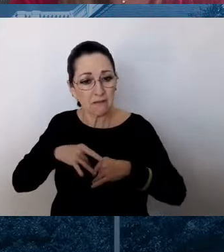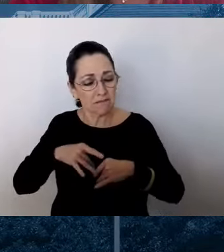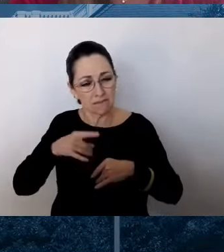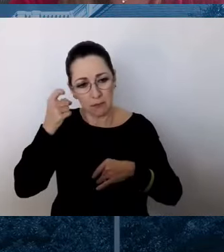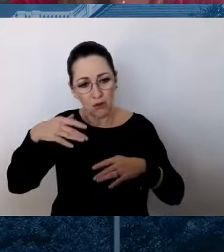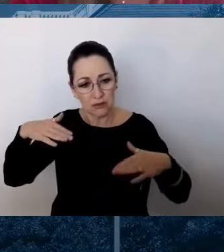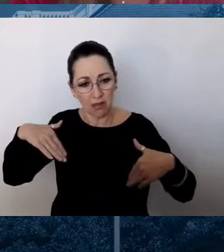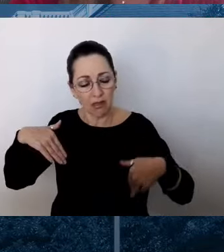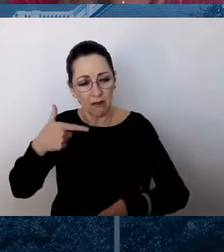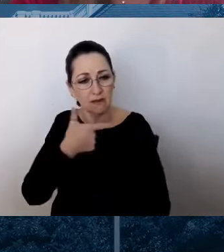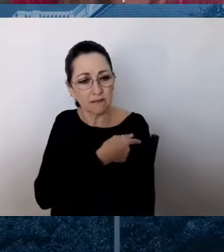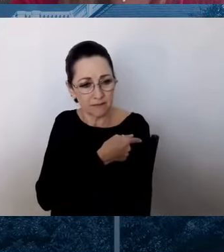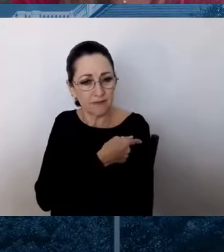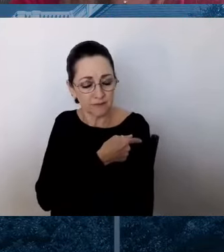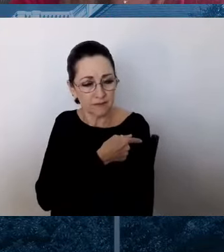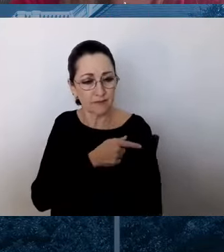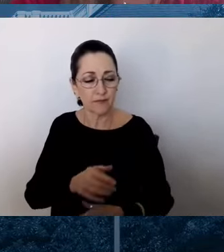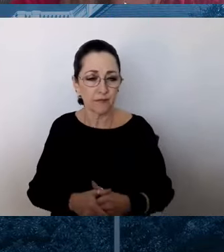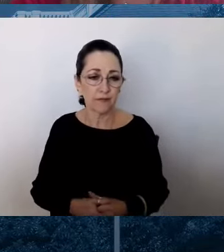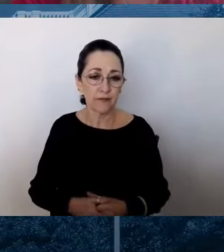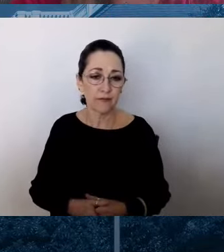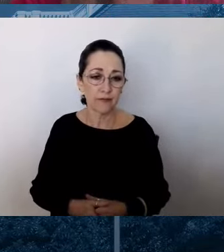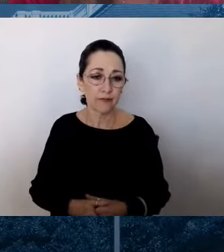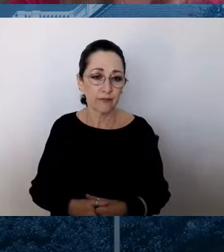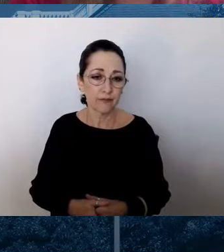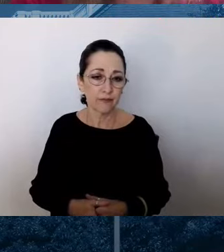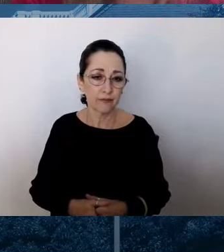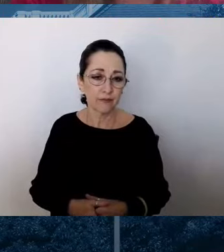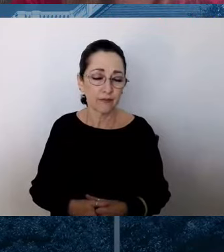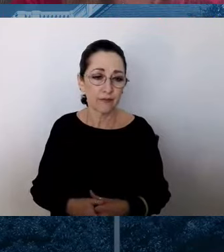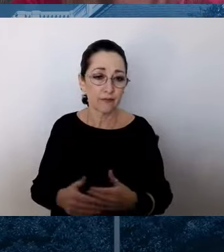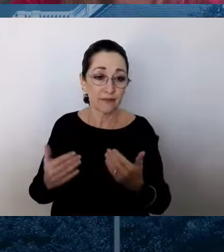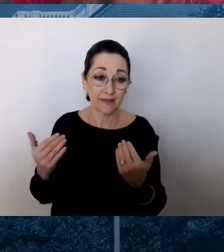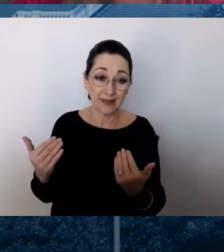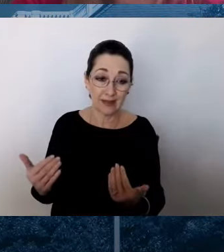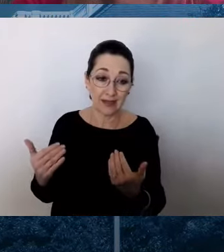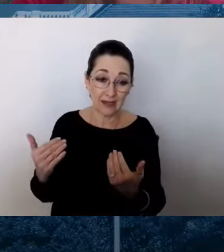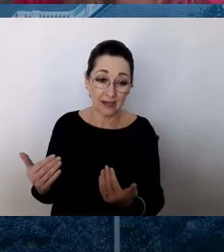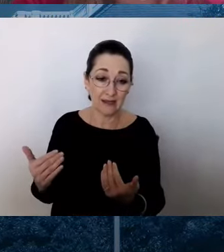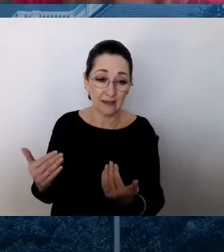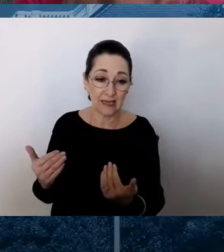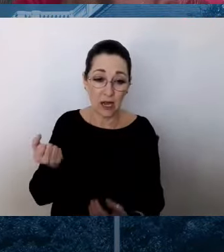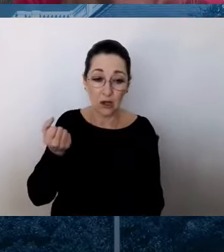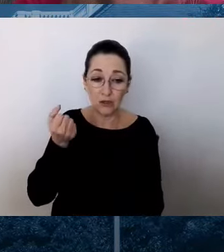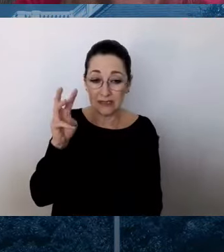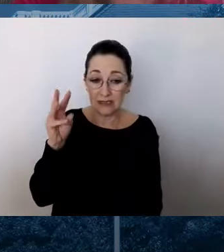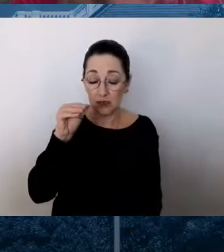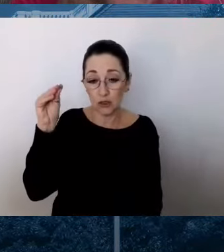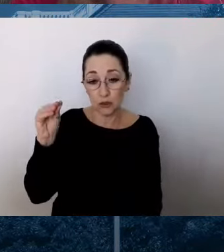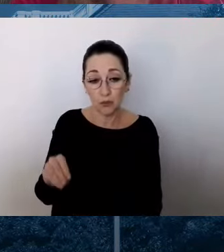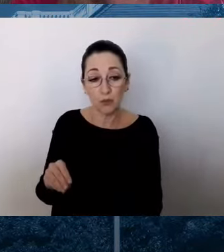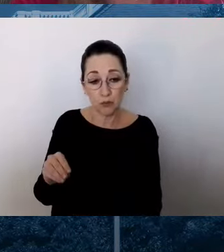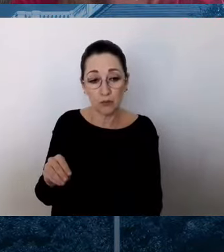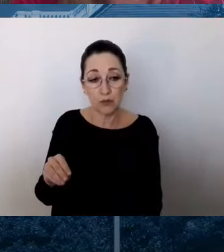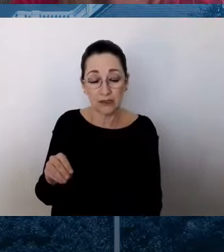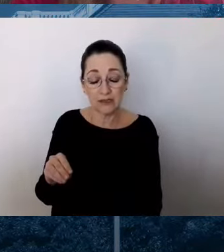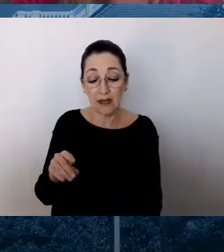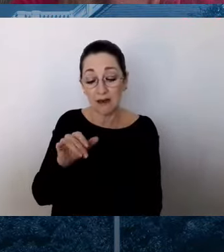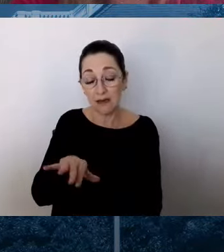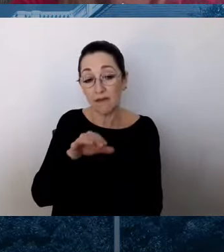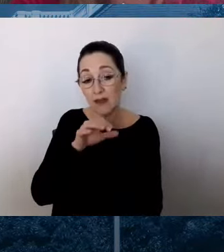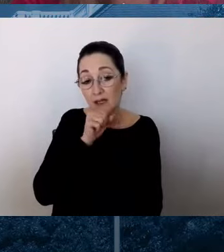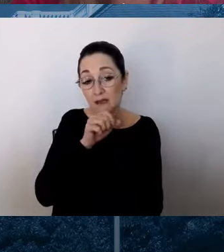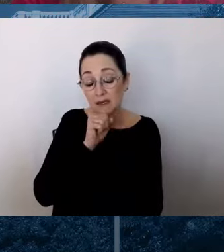after more than a month of access, we have approximately 16% of our 5 to